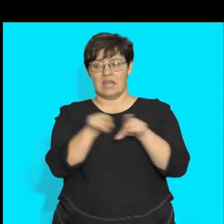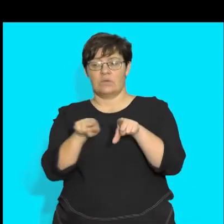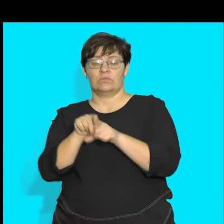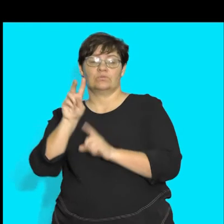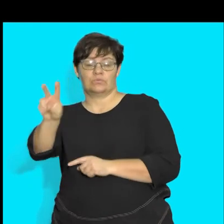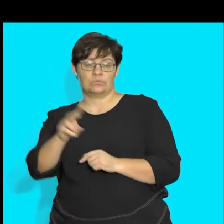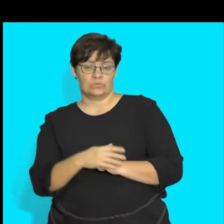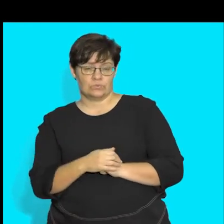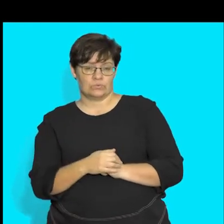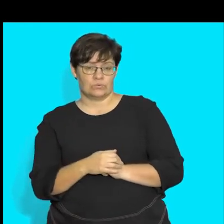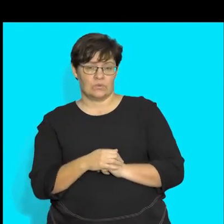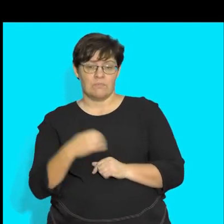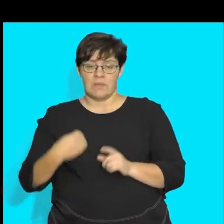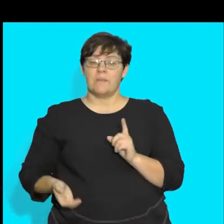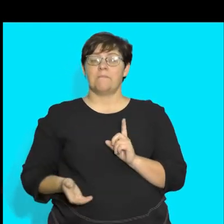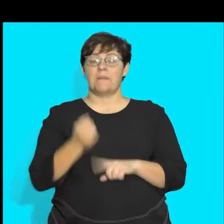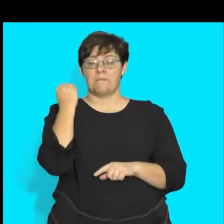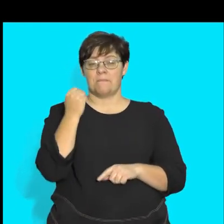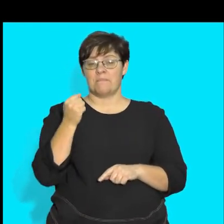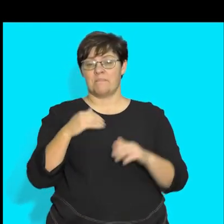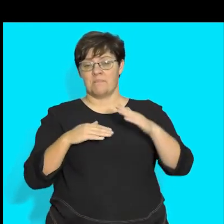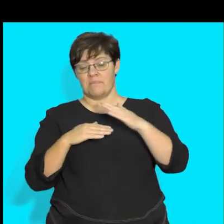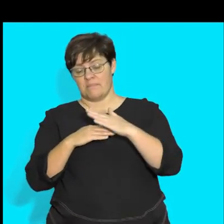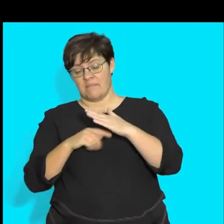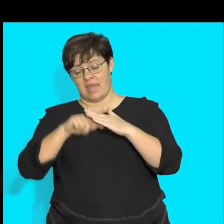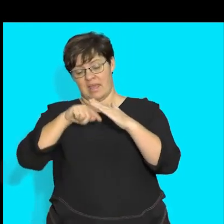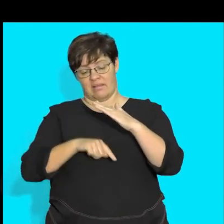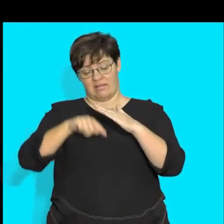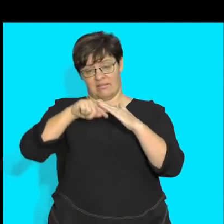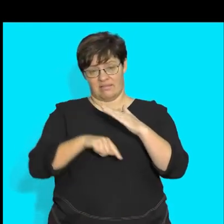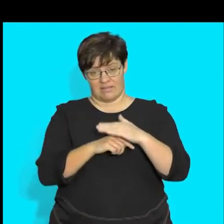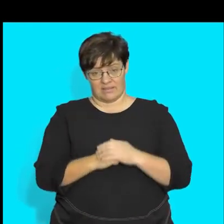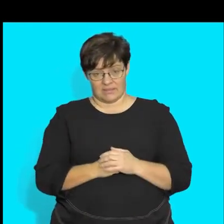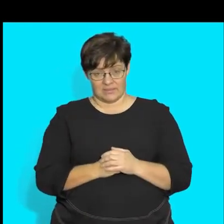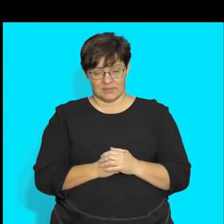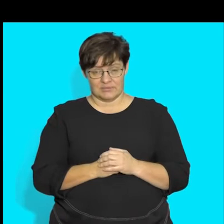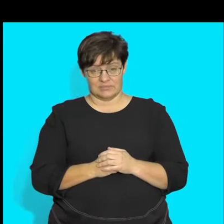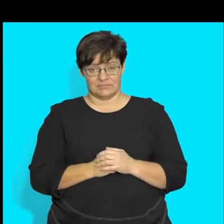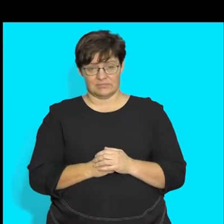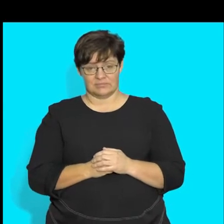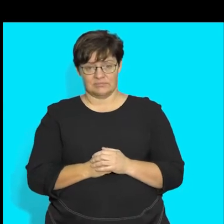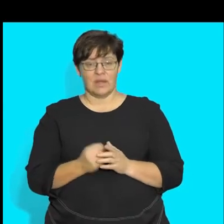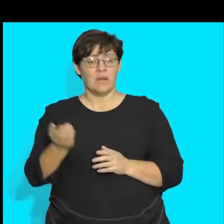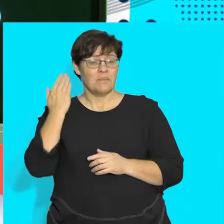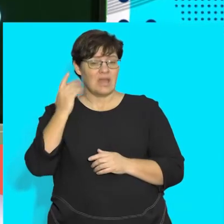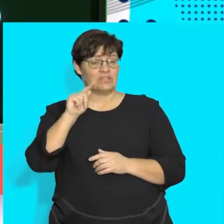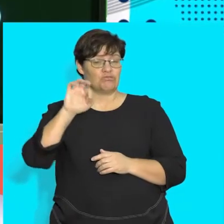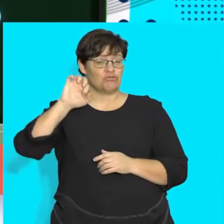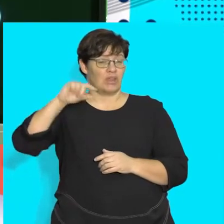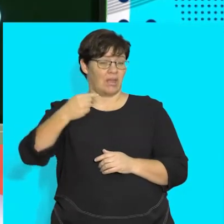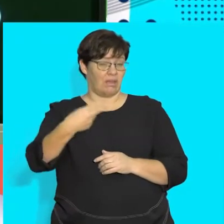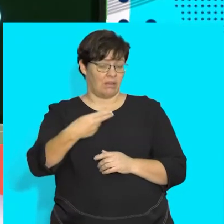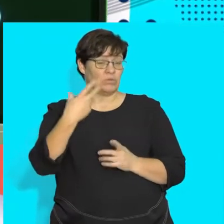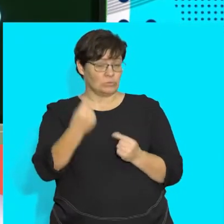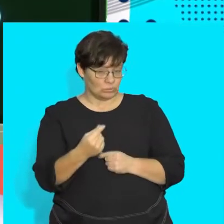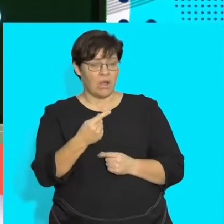And I need to go find the angle, all right? So we've done this when we did trigonometry. But if I